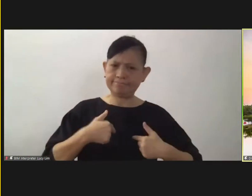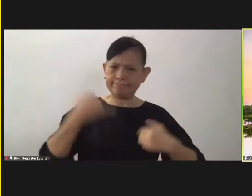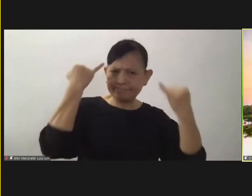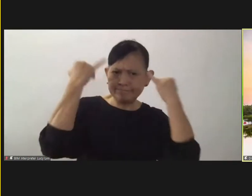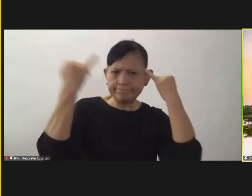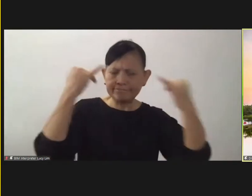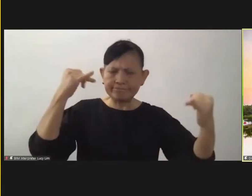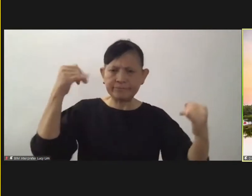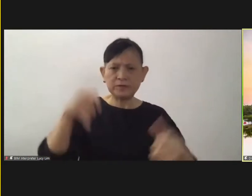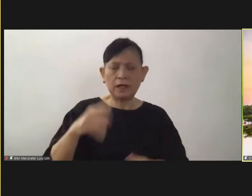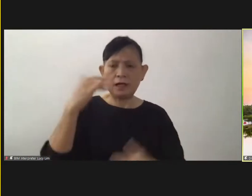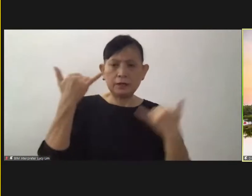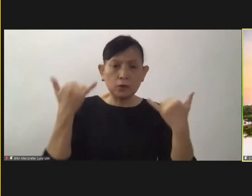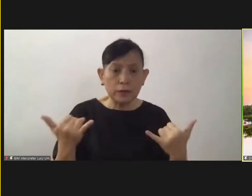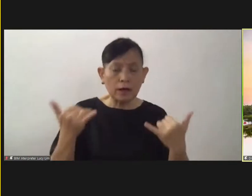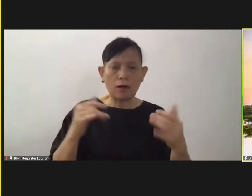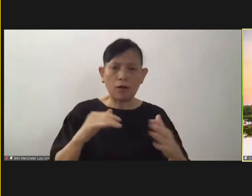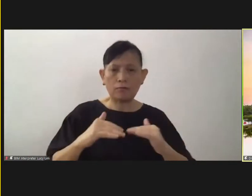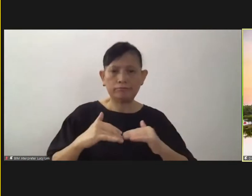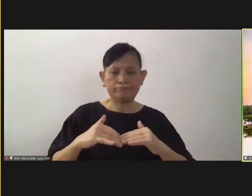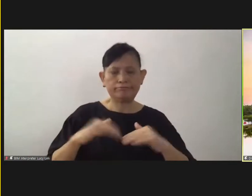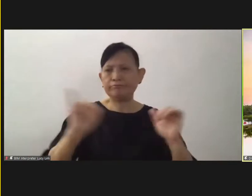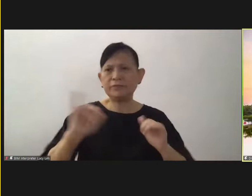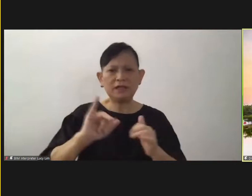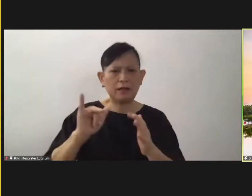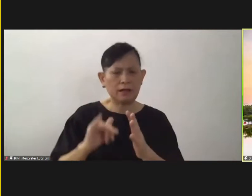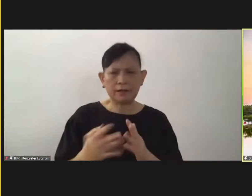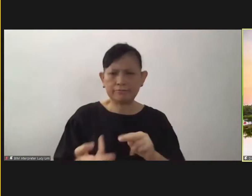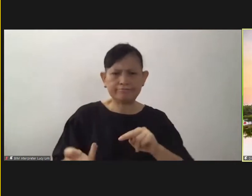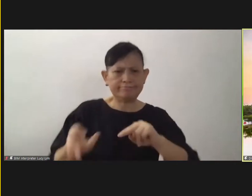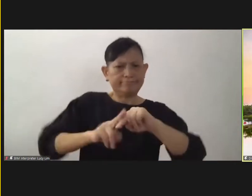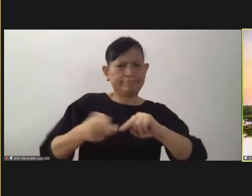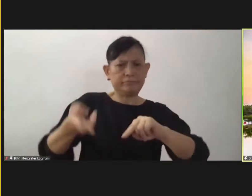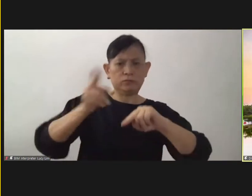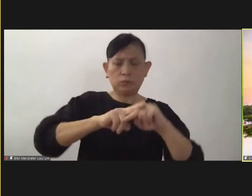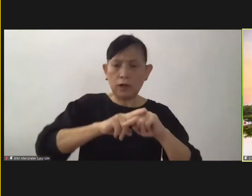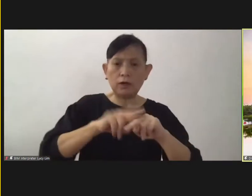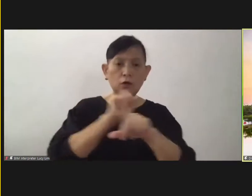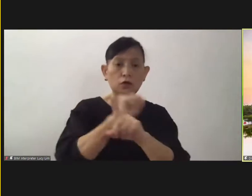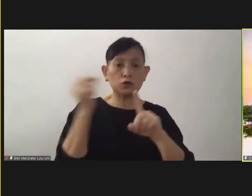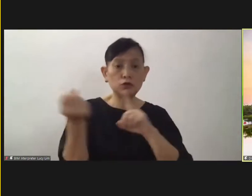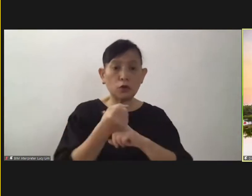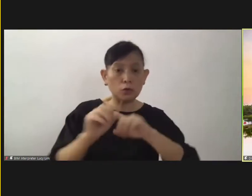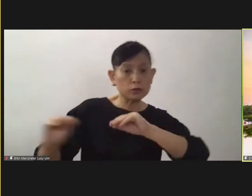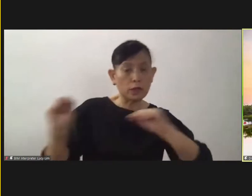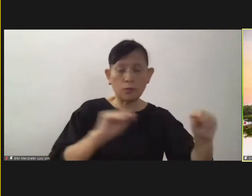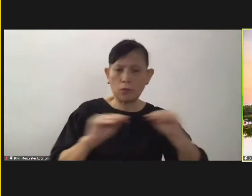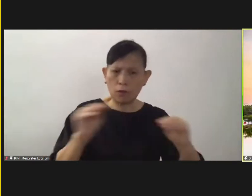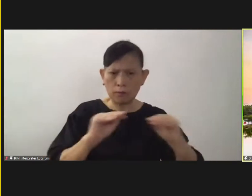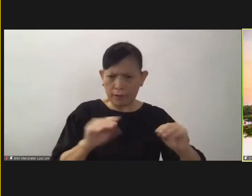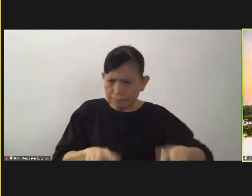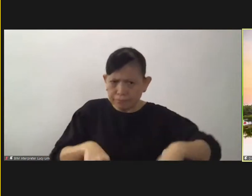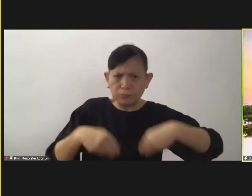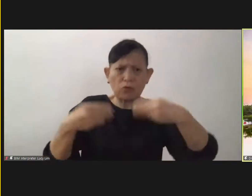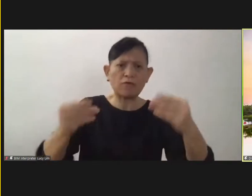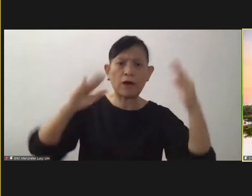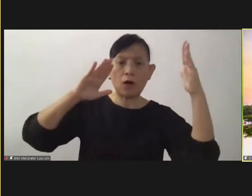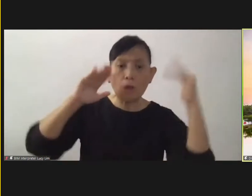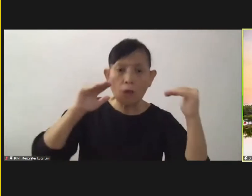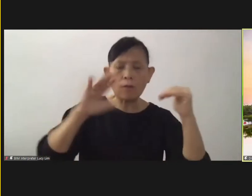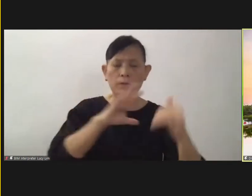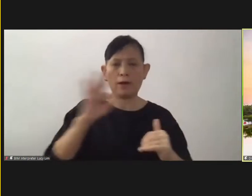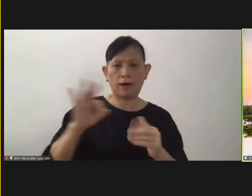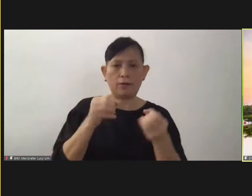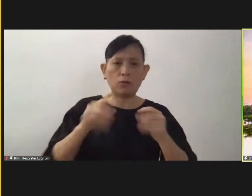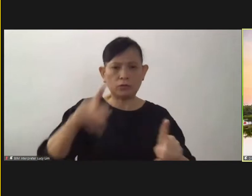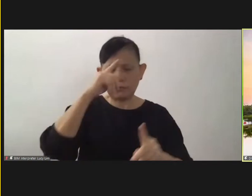the rise of social movements over the last decade has certainly provided fertile platforms and opportunities for